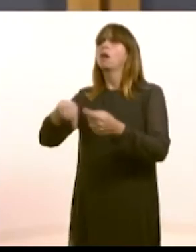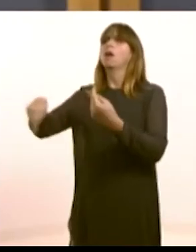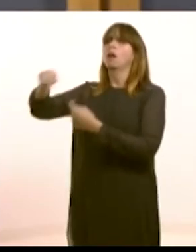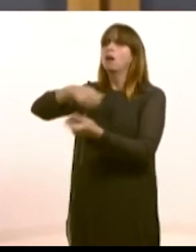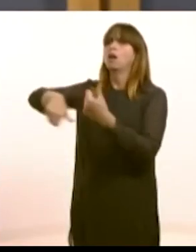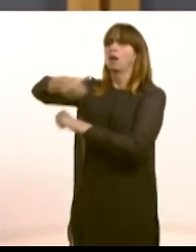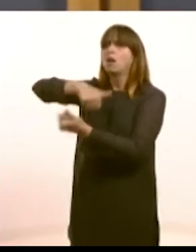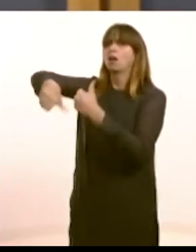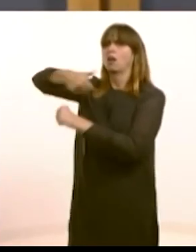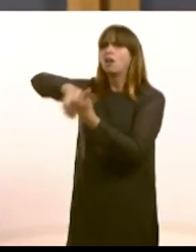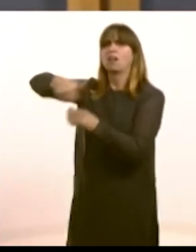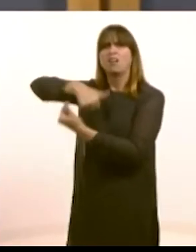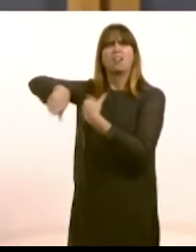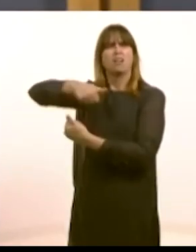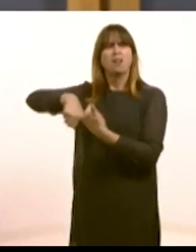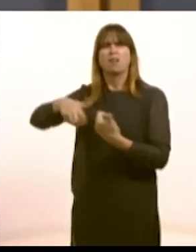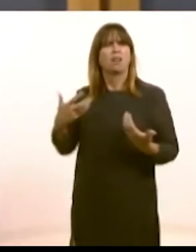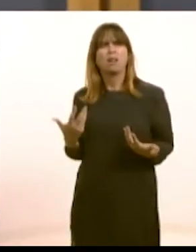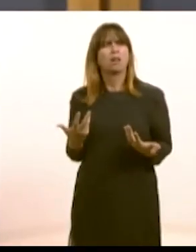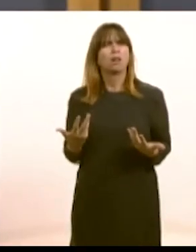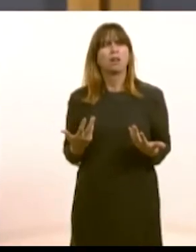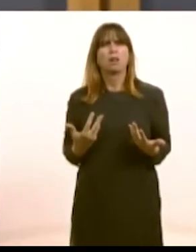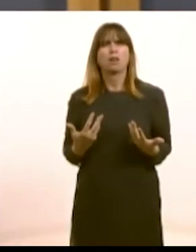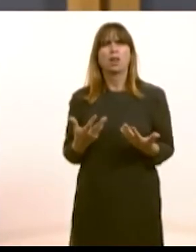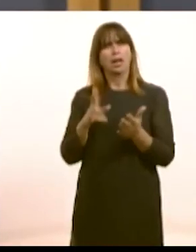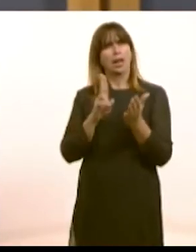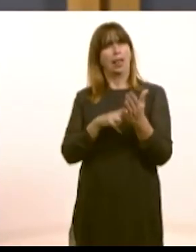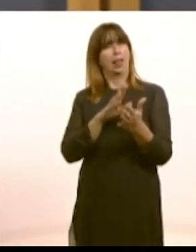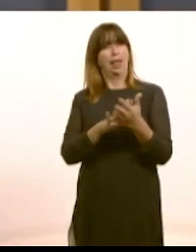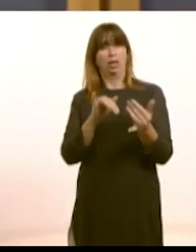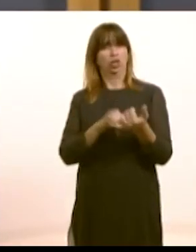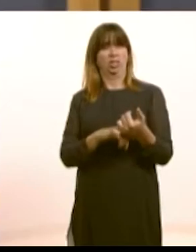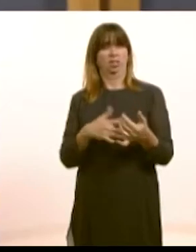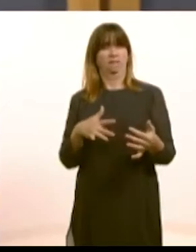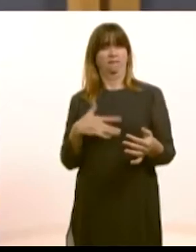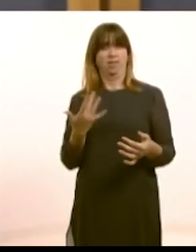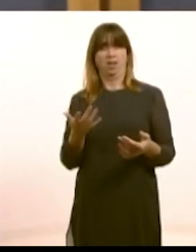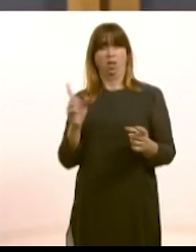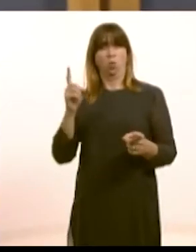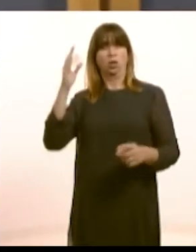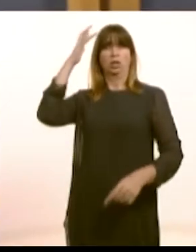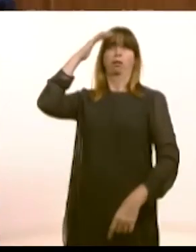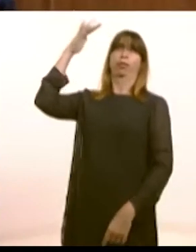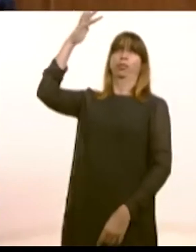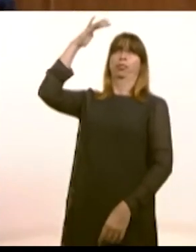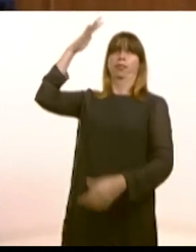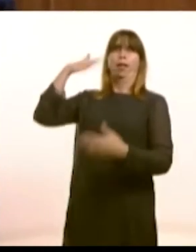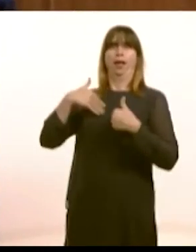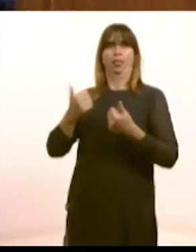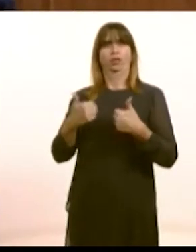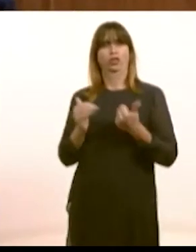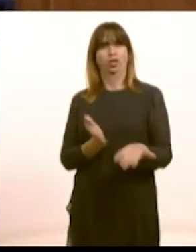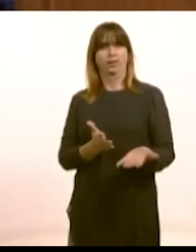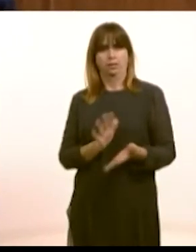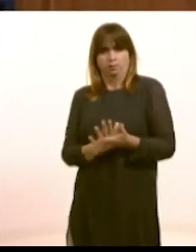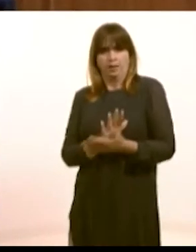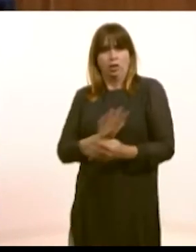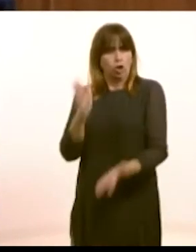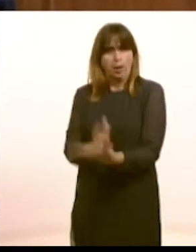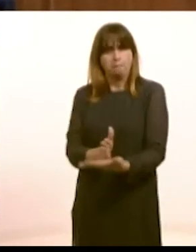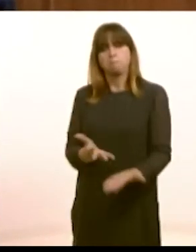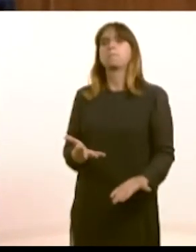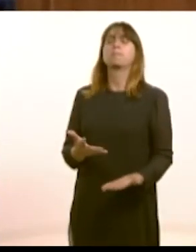far as Blaenau Ffestiniog is concerned, they haven't got a national health service, but a notional health service. What is he going to do about it? Well, first of all, we have been investing, as we